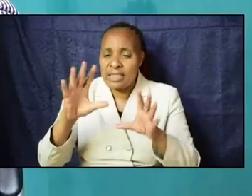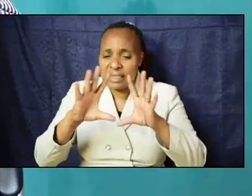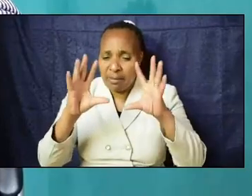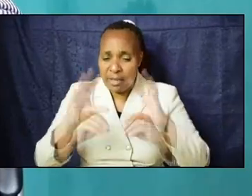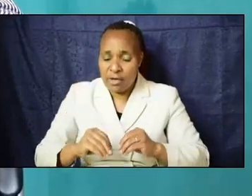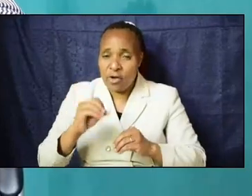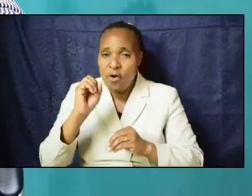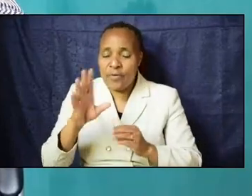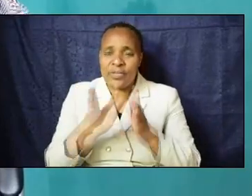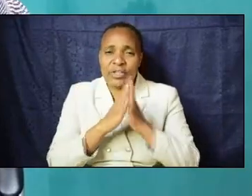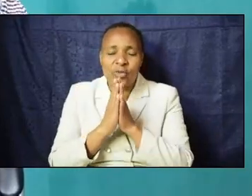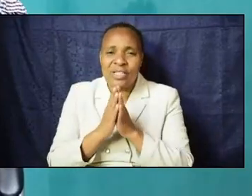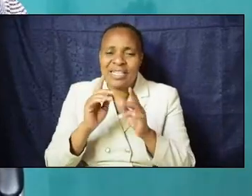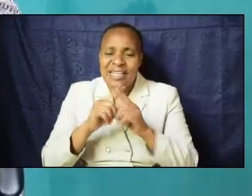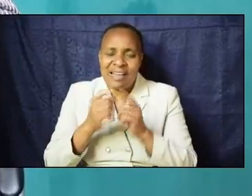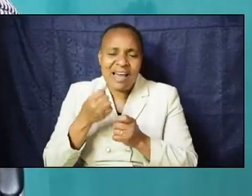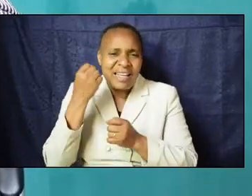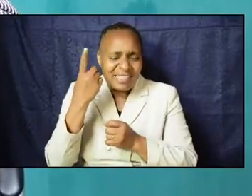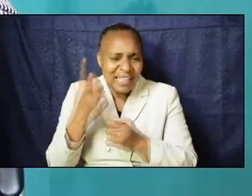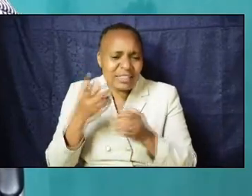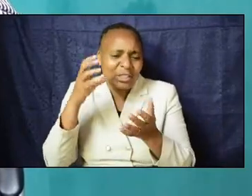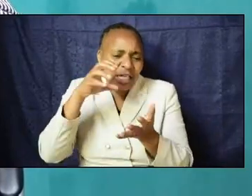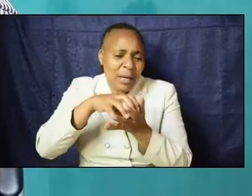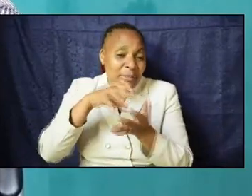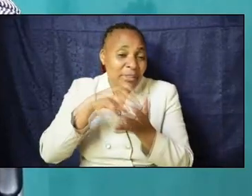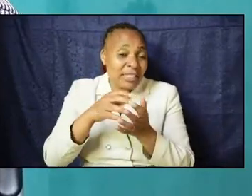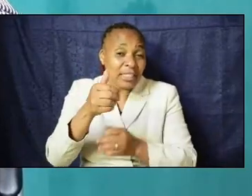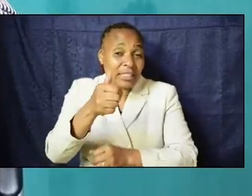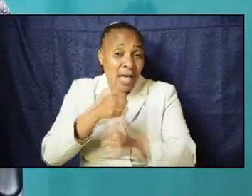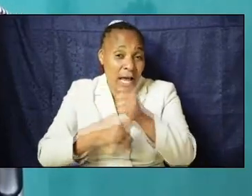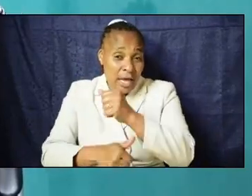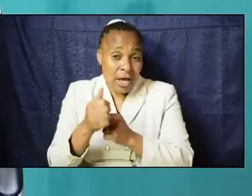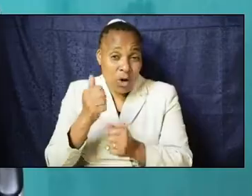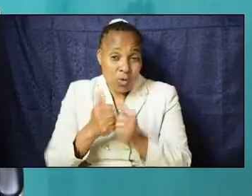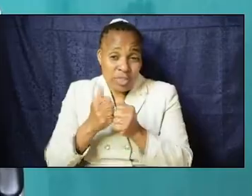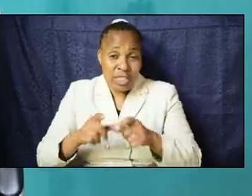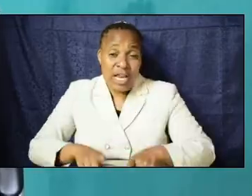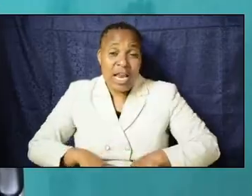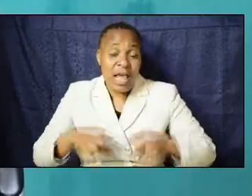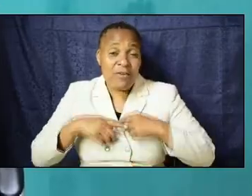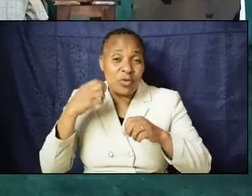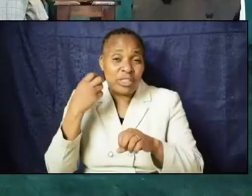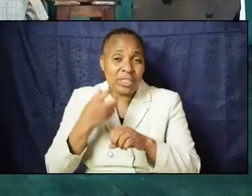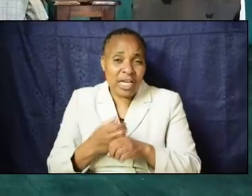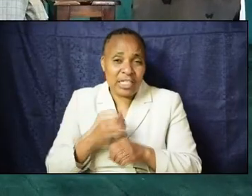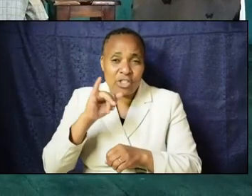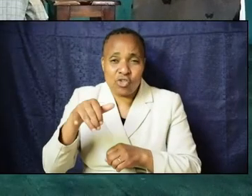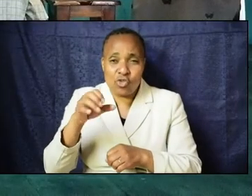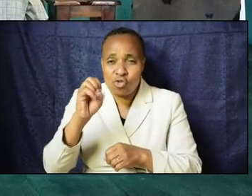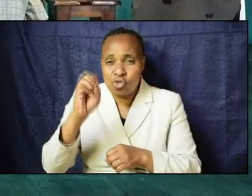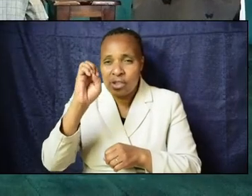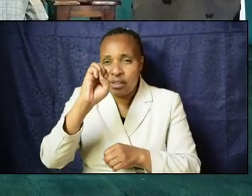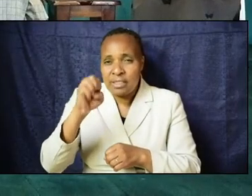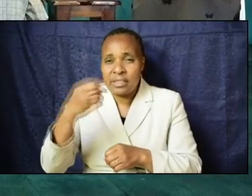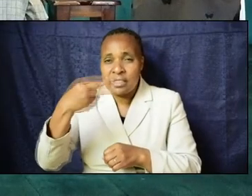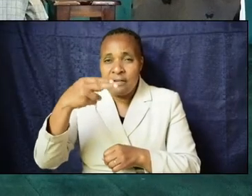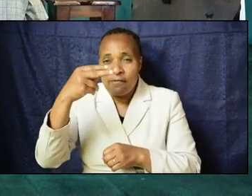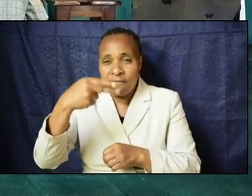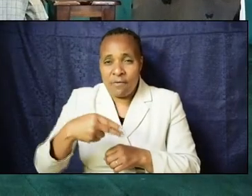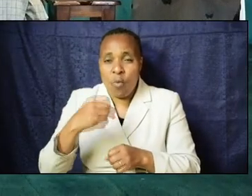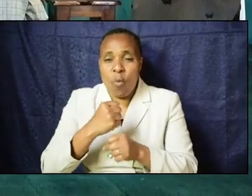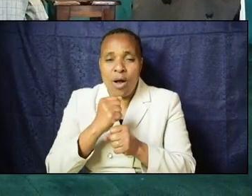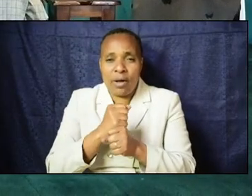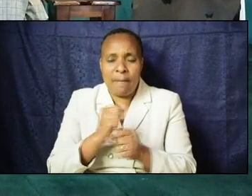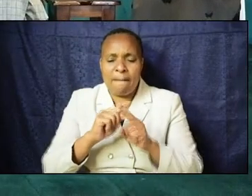we can understand the consequences or the circumstances under which life was hard and Joseph had to work. Right. And the